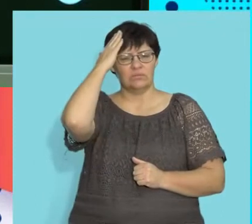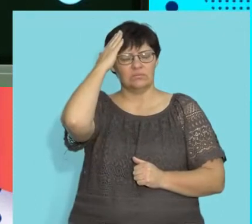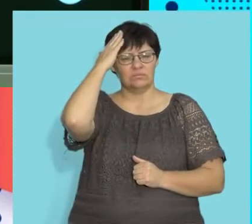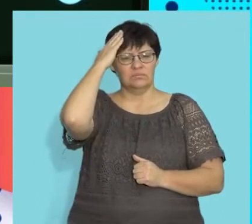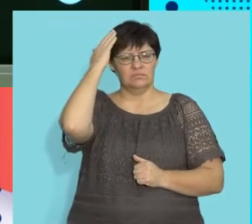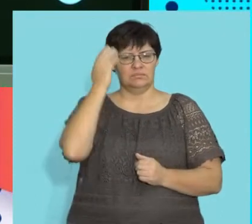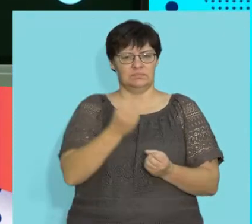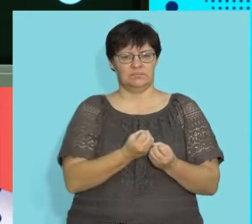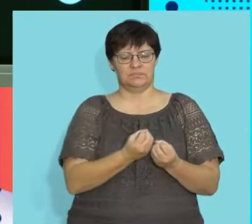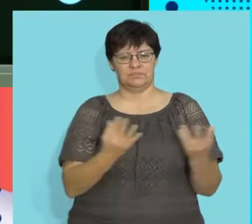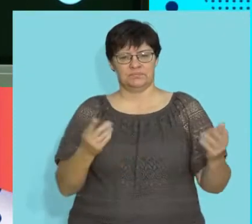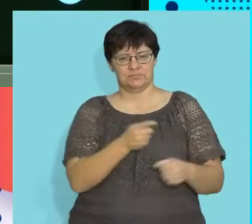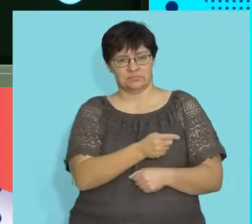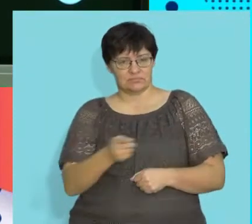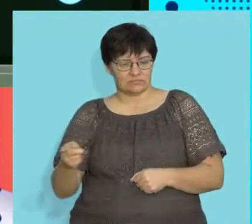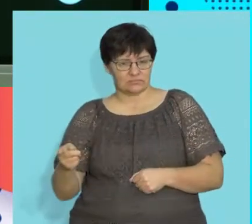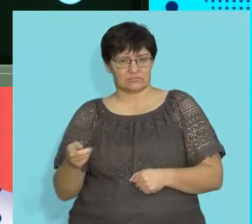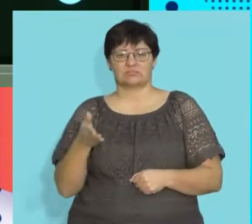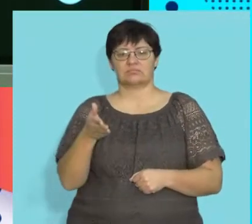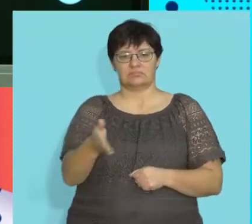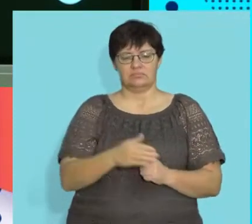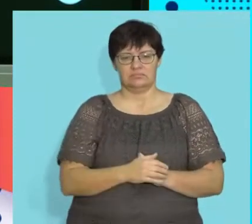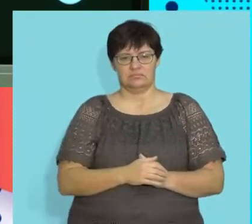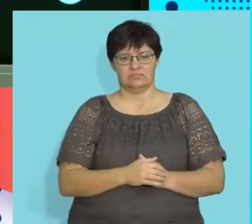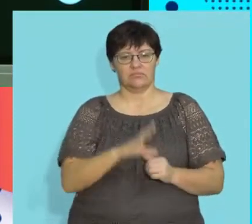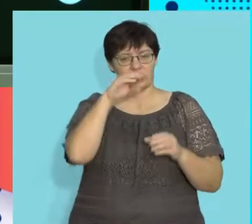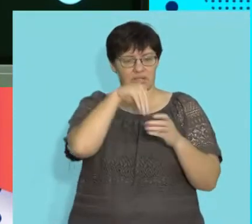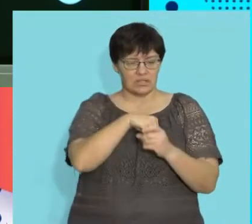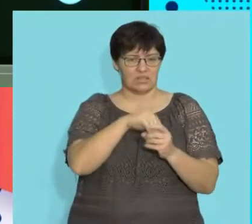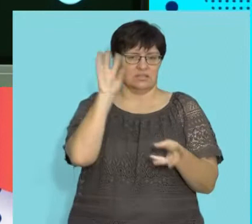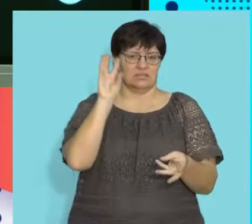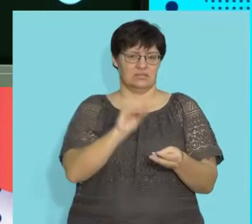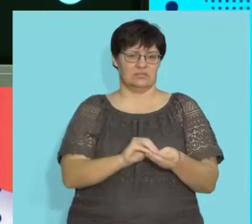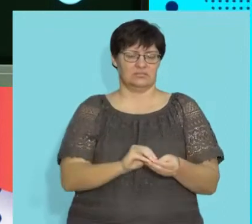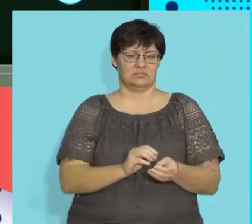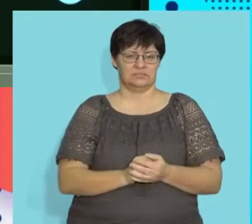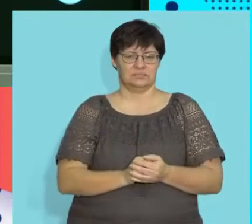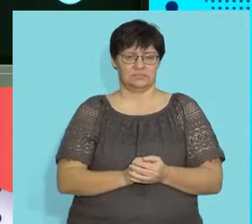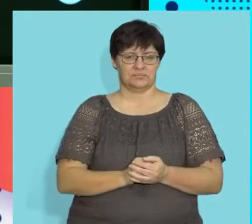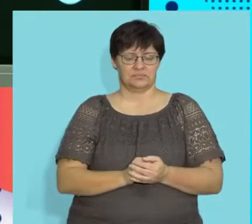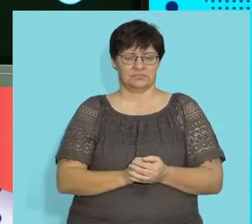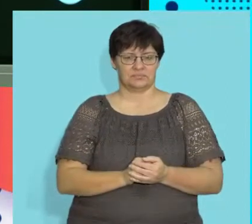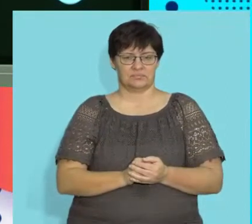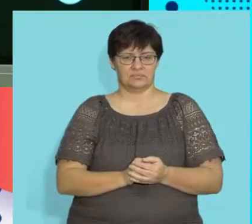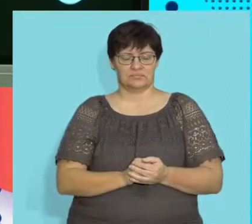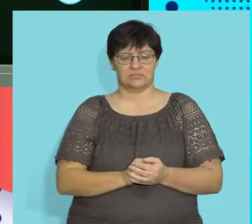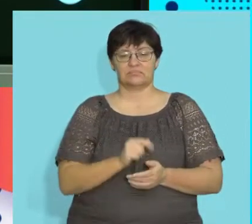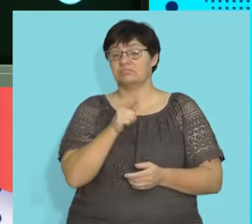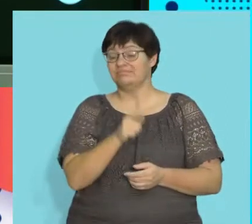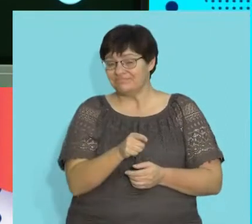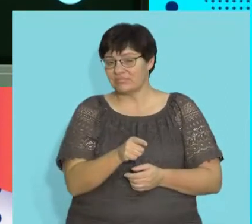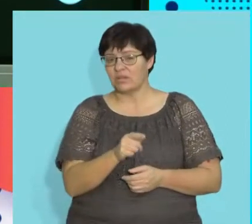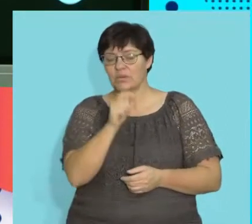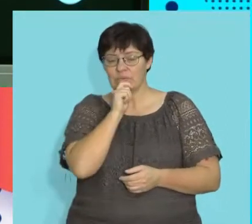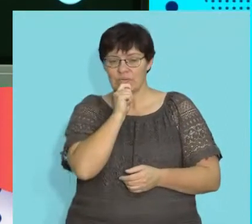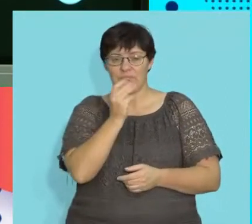know how many terms are actually involved in this sum or in this particular series. So